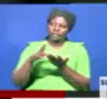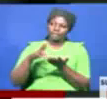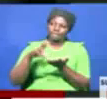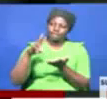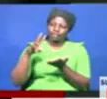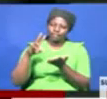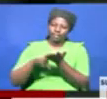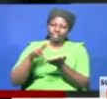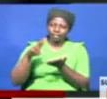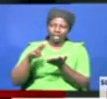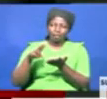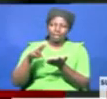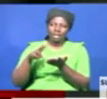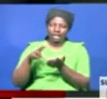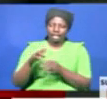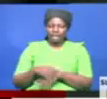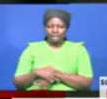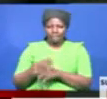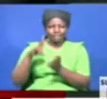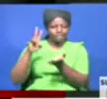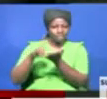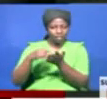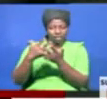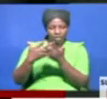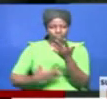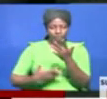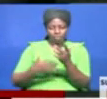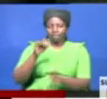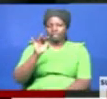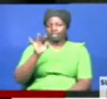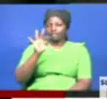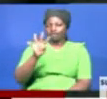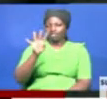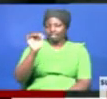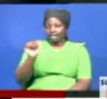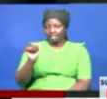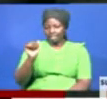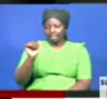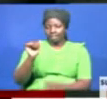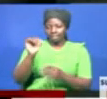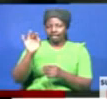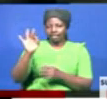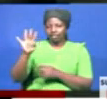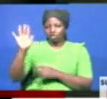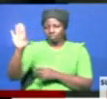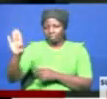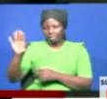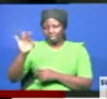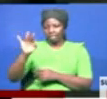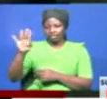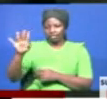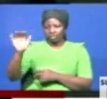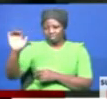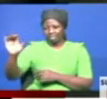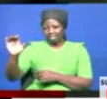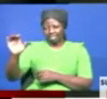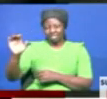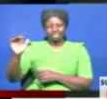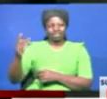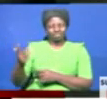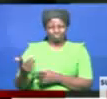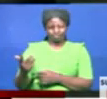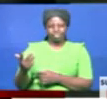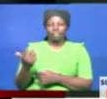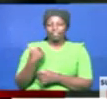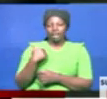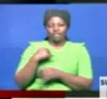verifiability of forms 34A, 34B, 34C, and there has been a lot